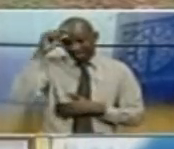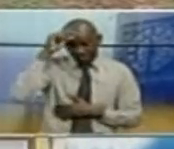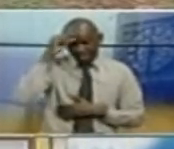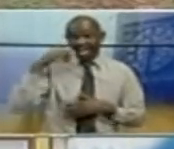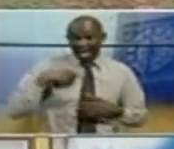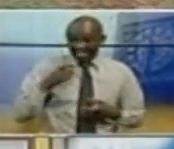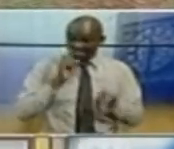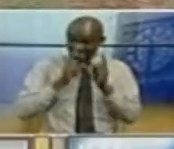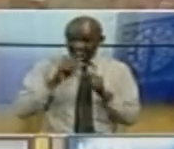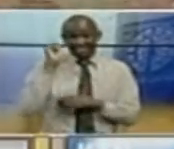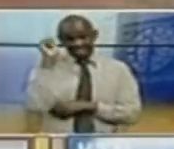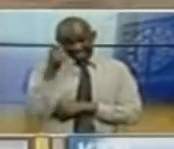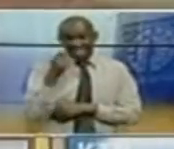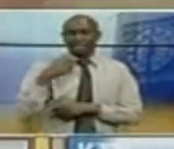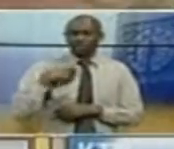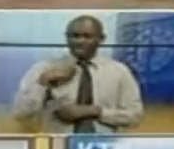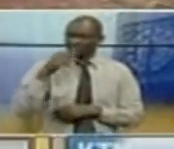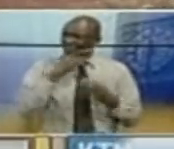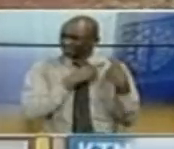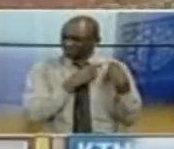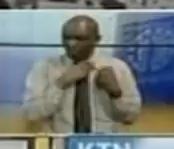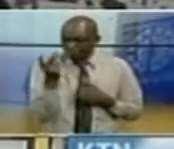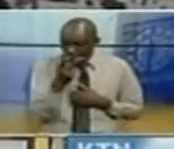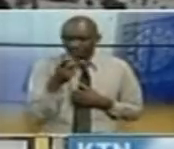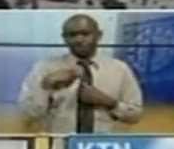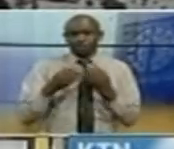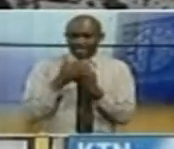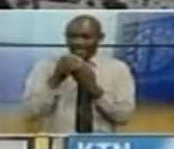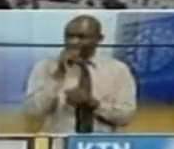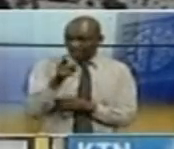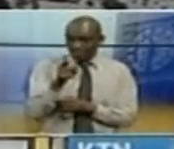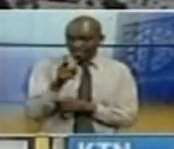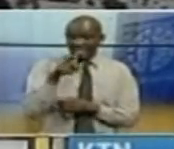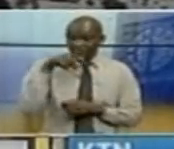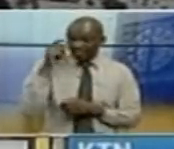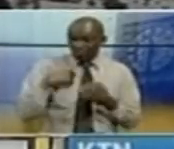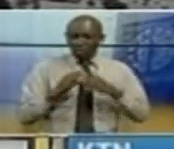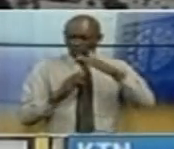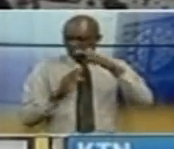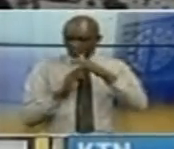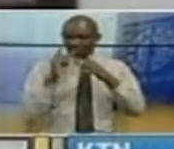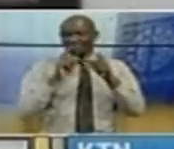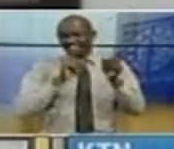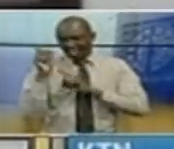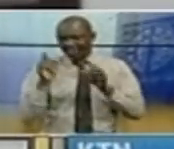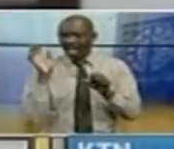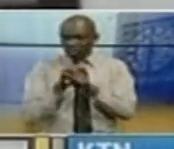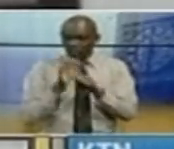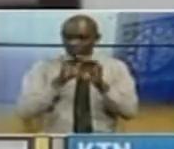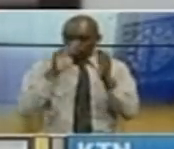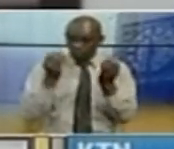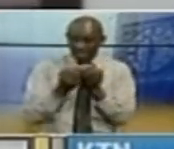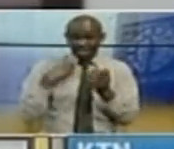and Athletics Kenya to keep its athletes on check. Having reached the top of his career, traveled the world, Moses,